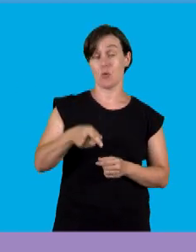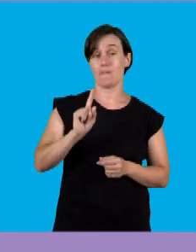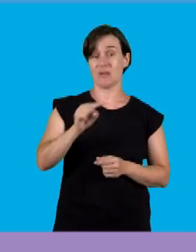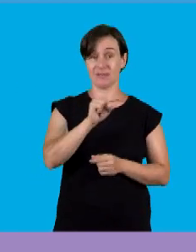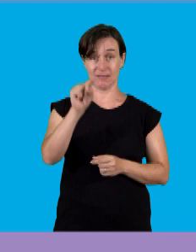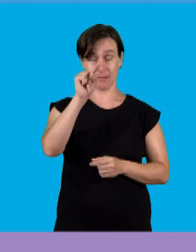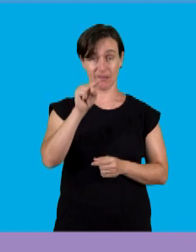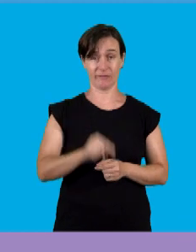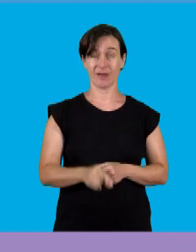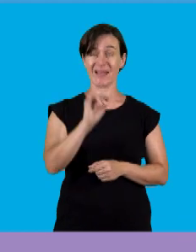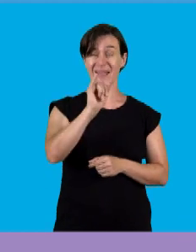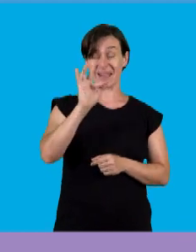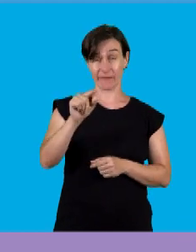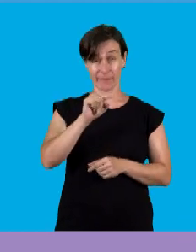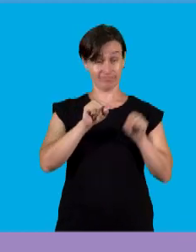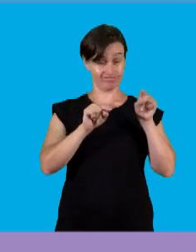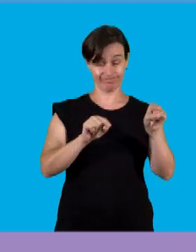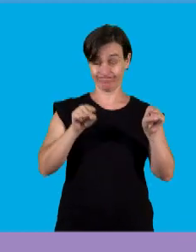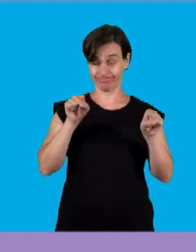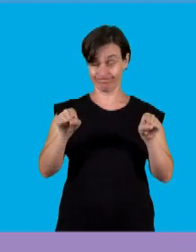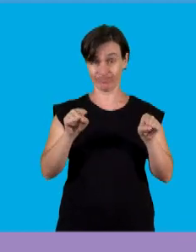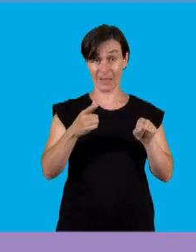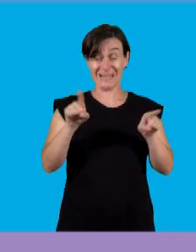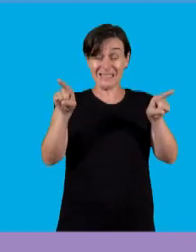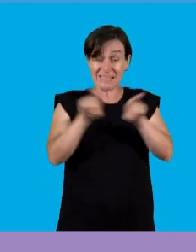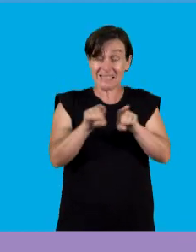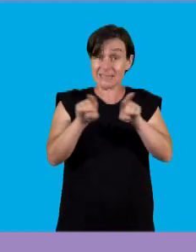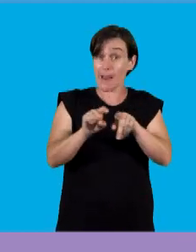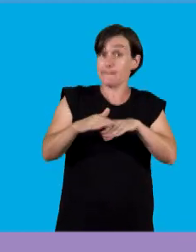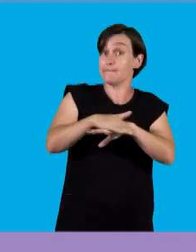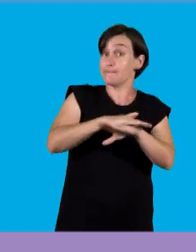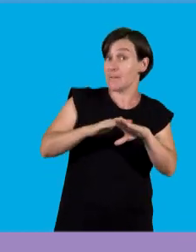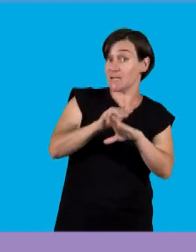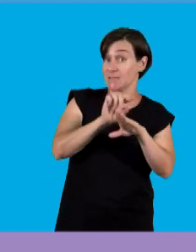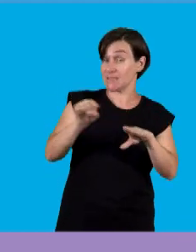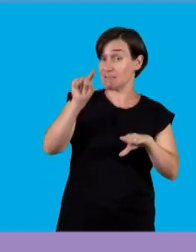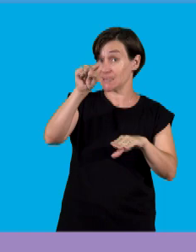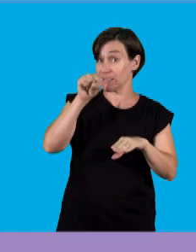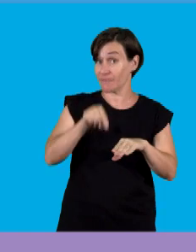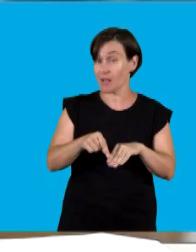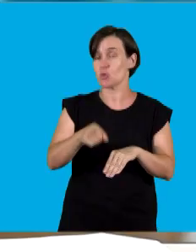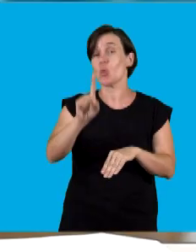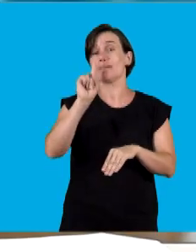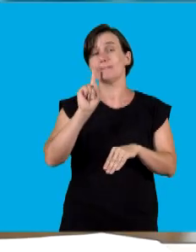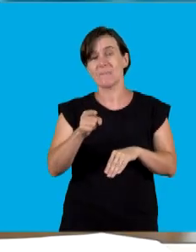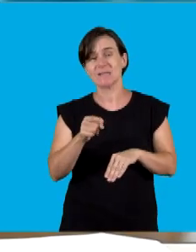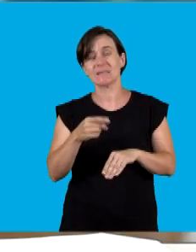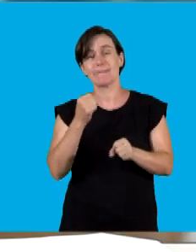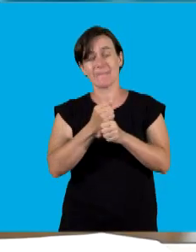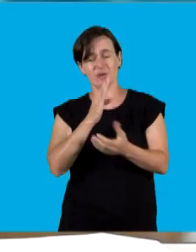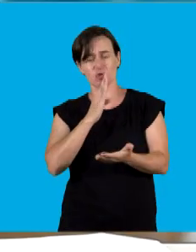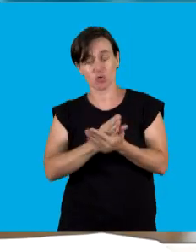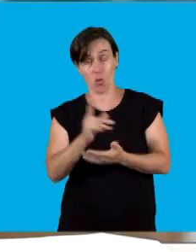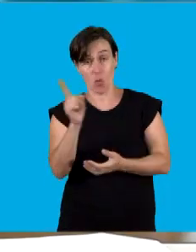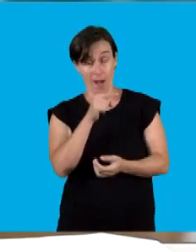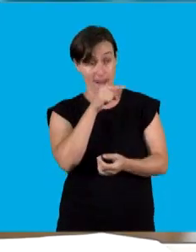remember, when it comes to division of powers of the same base, you need to make sure that you are looking at powers